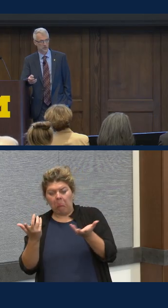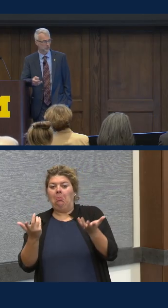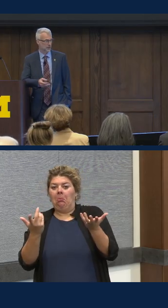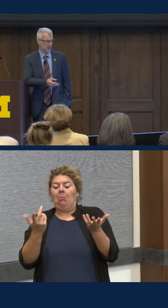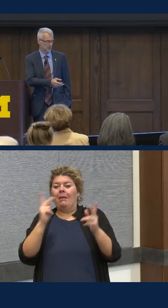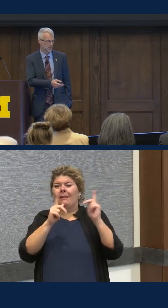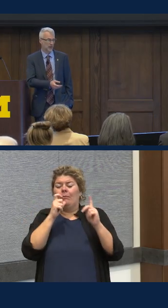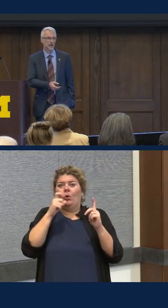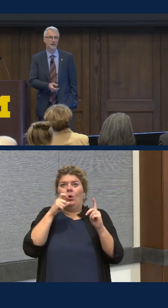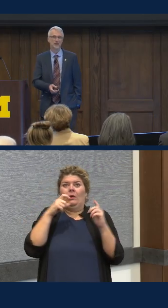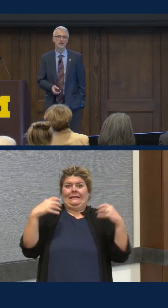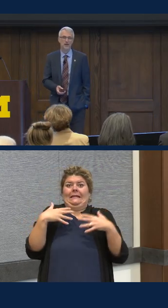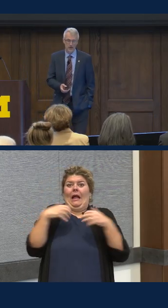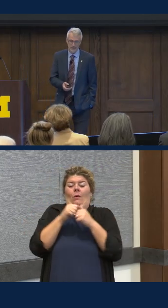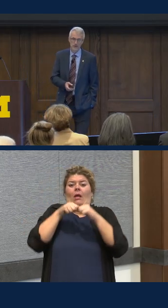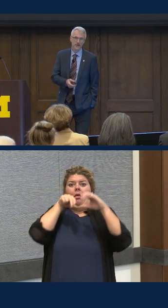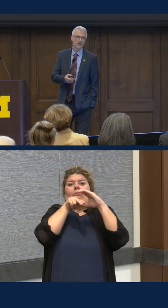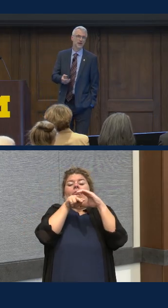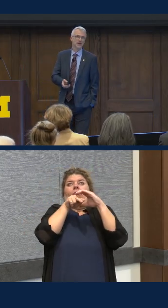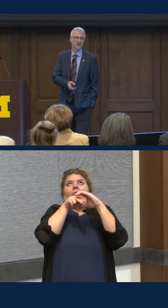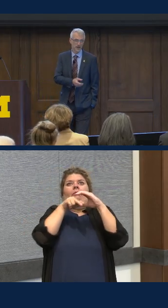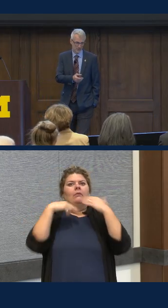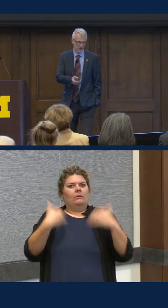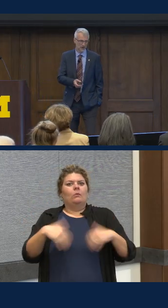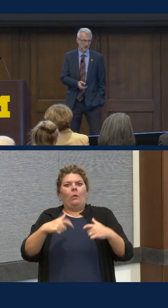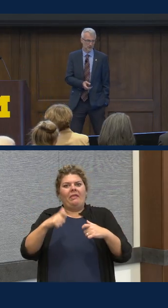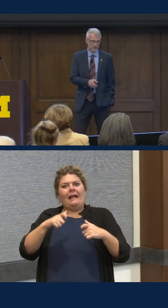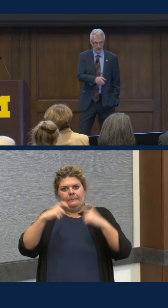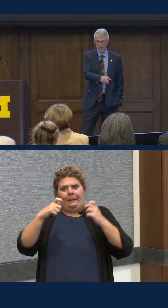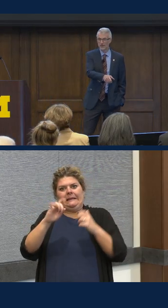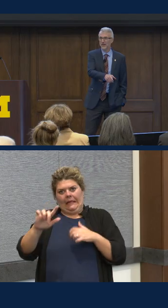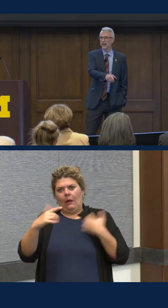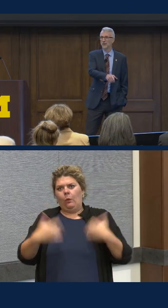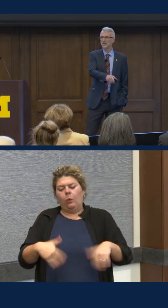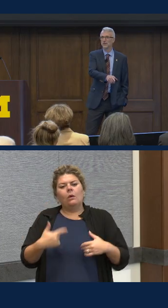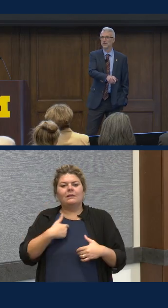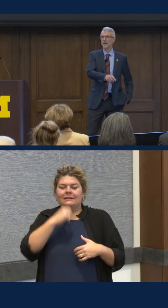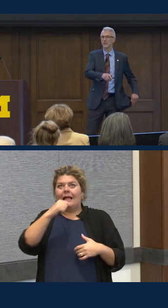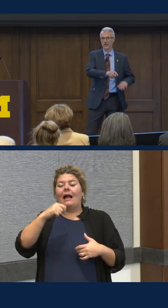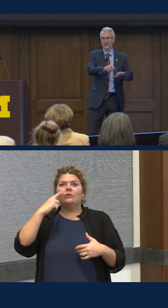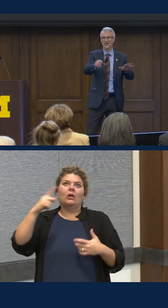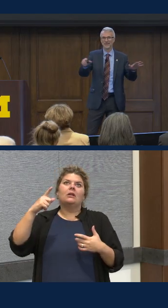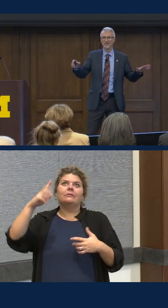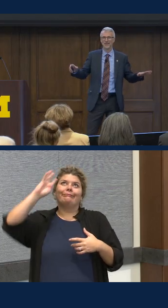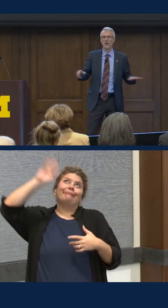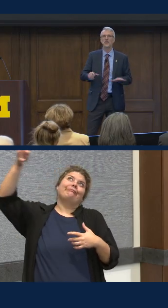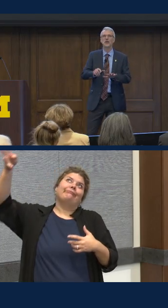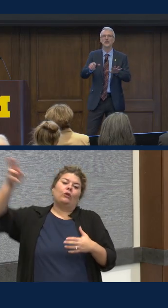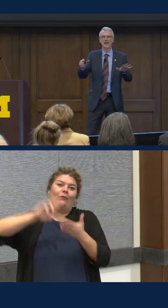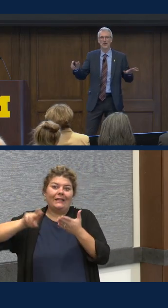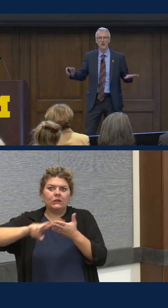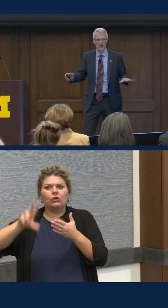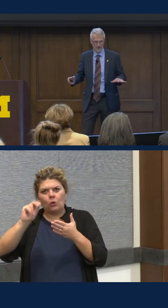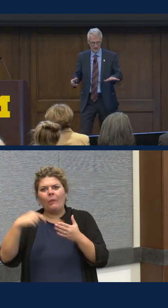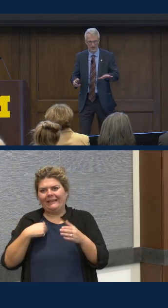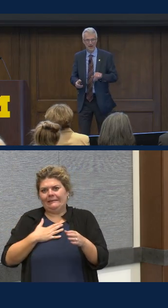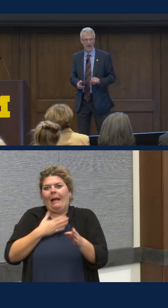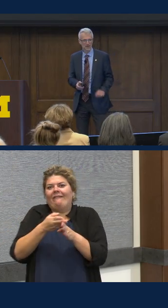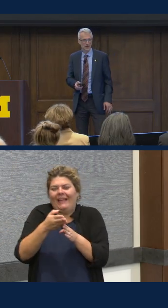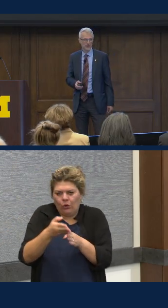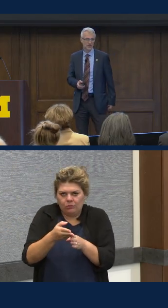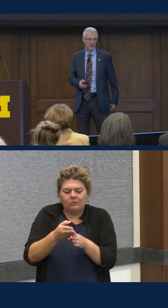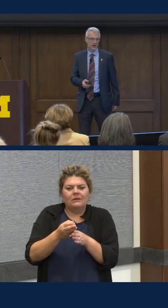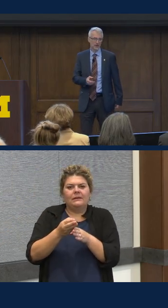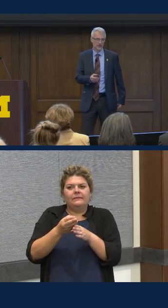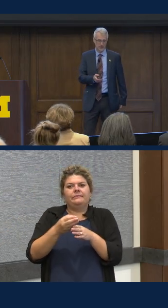are claustrophobic, this is big. Right? So this is not just hypothetical research, and I'm not saying I'm personally responsible. This is the field that I work in